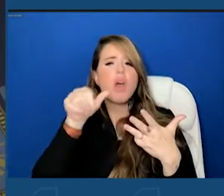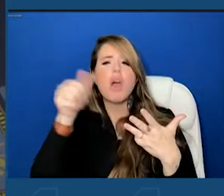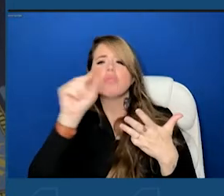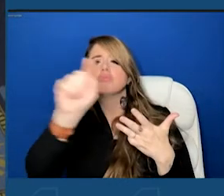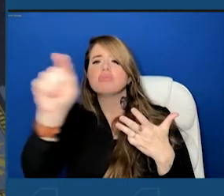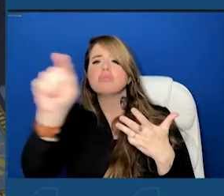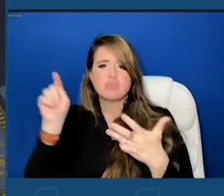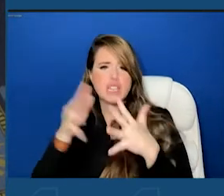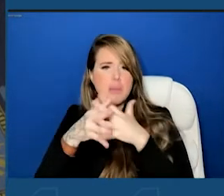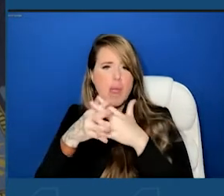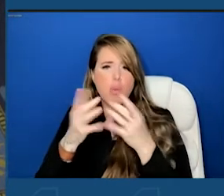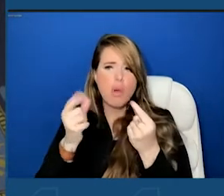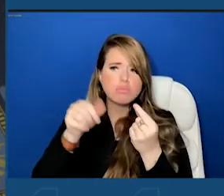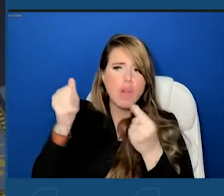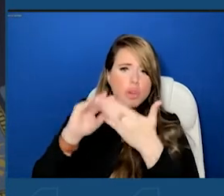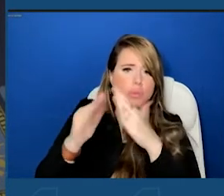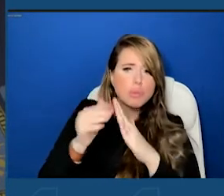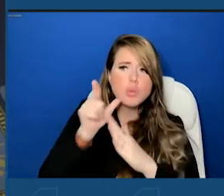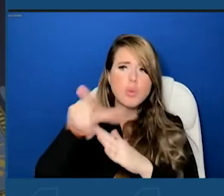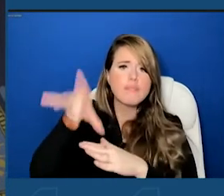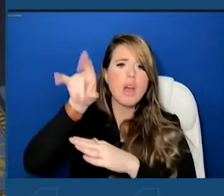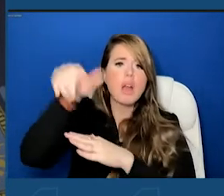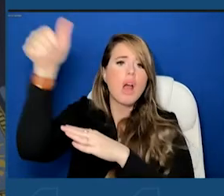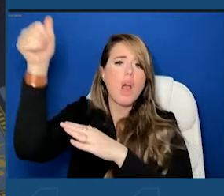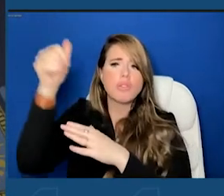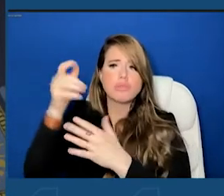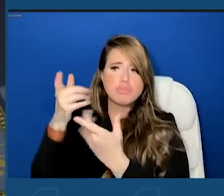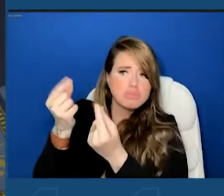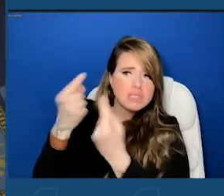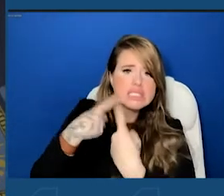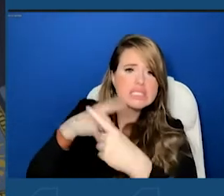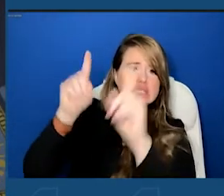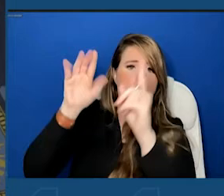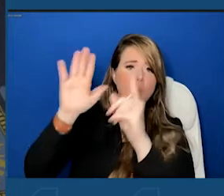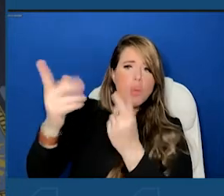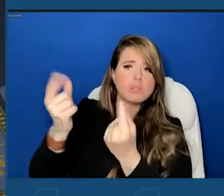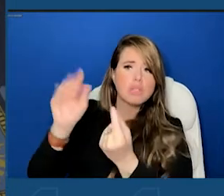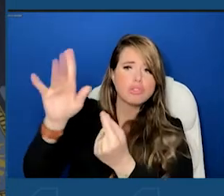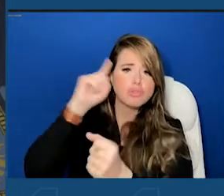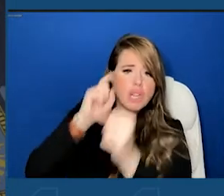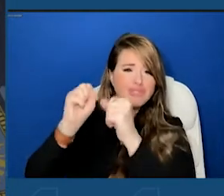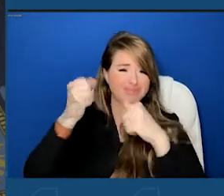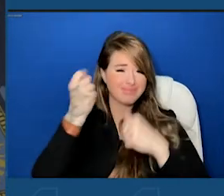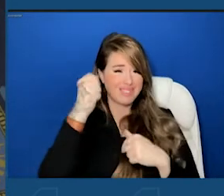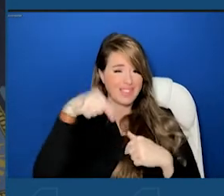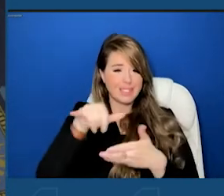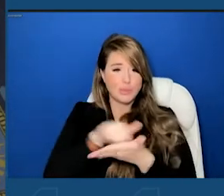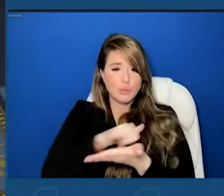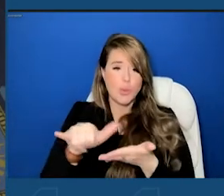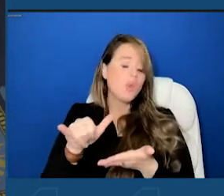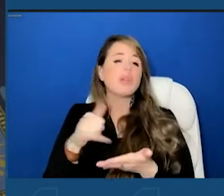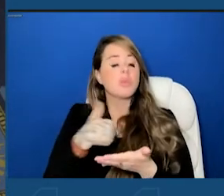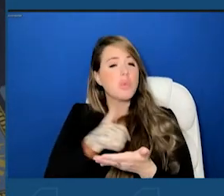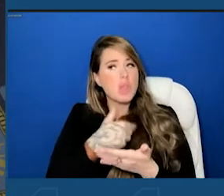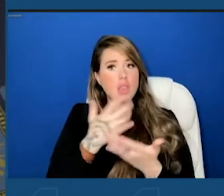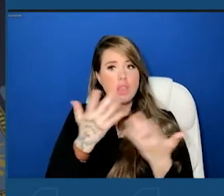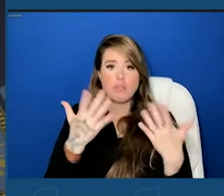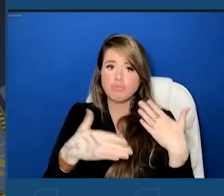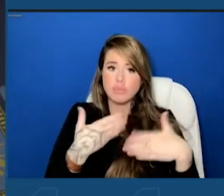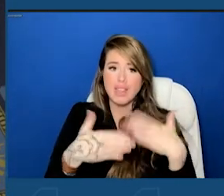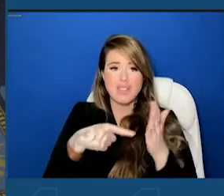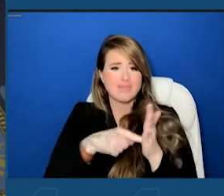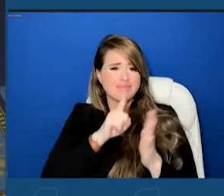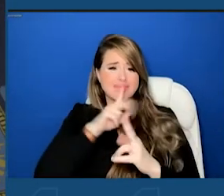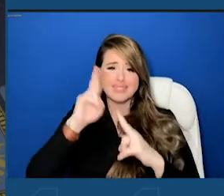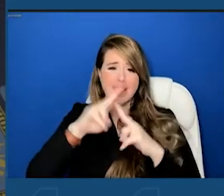there any other community that's finding another path that's working? So we're not, this is New York. Most of them want to see what we're doing, and this is state of the art. Nobody's